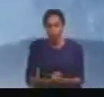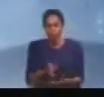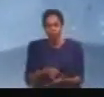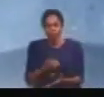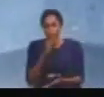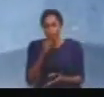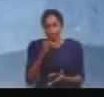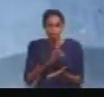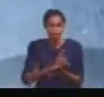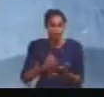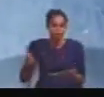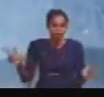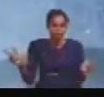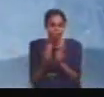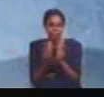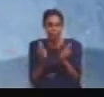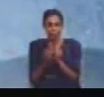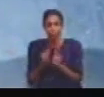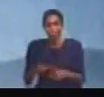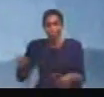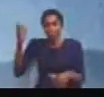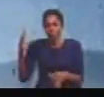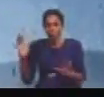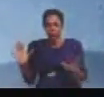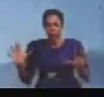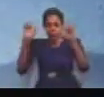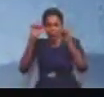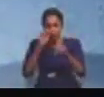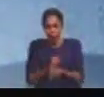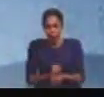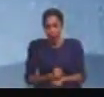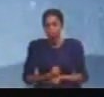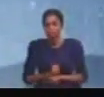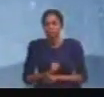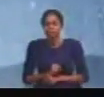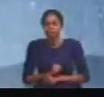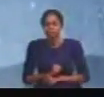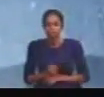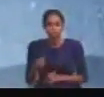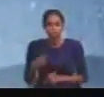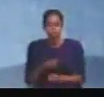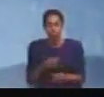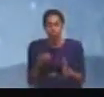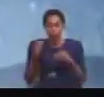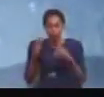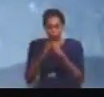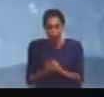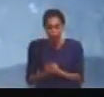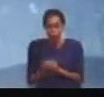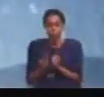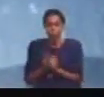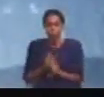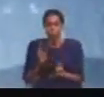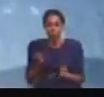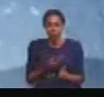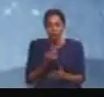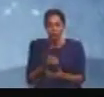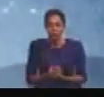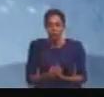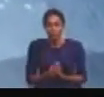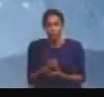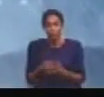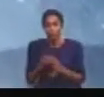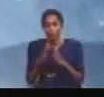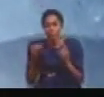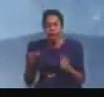with the God of miracles. Will you stand and will you sing out and worship with us? There's joy in the house of the Lord.